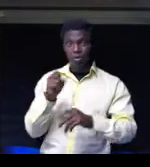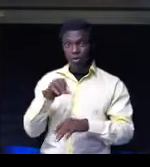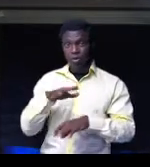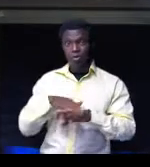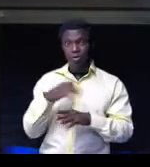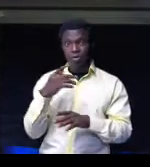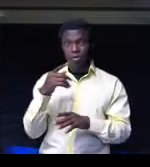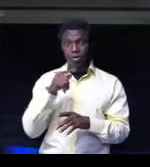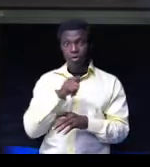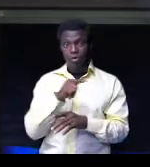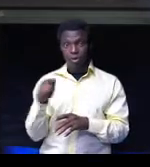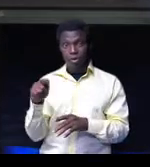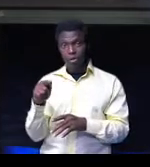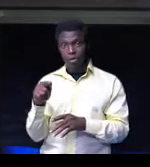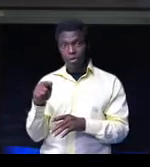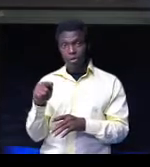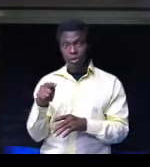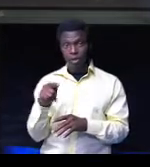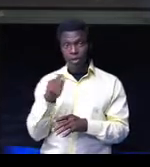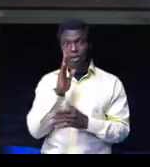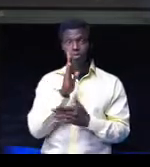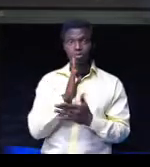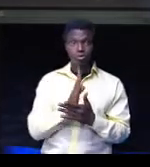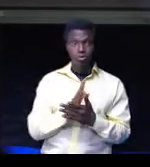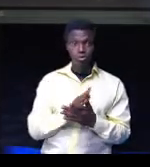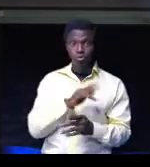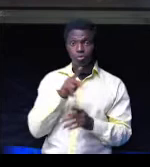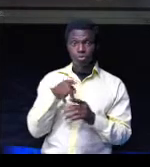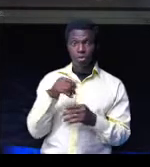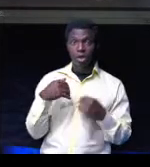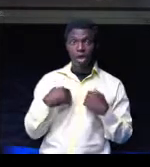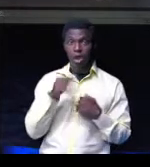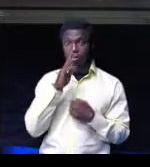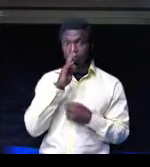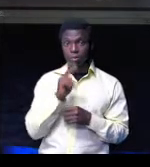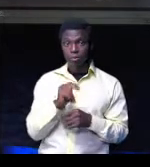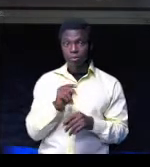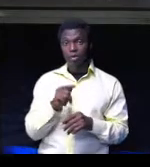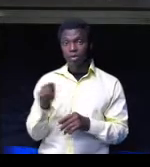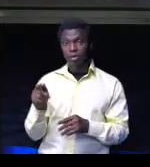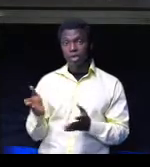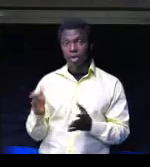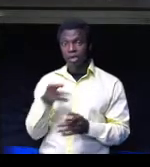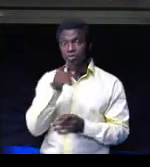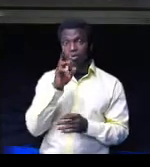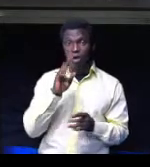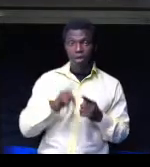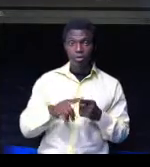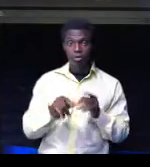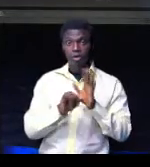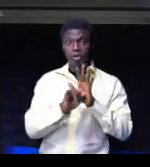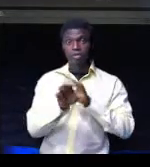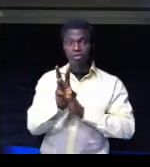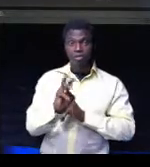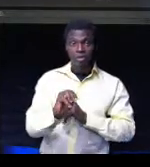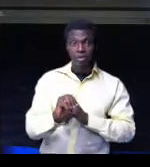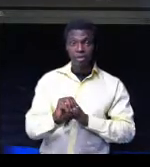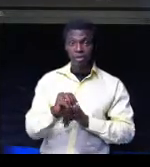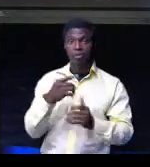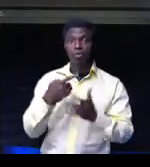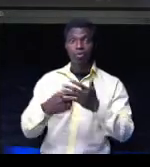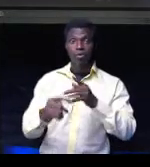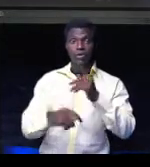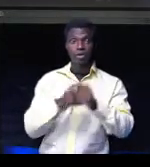Identify the pronouns underlined. Some pronouns have been underlined here. You have to identify